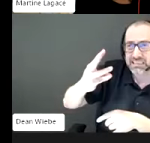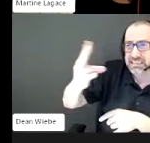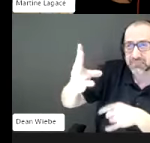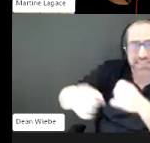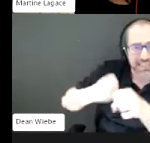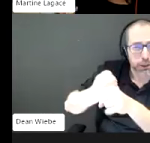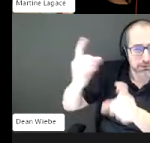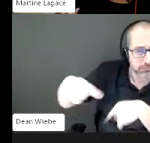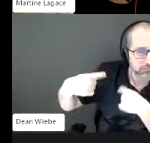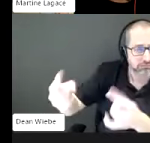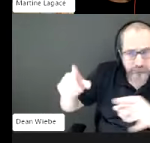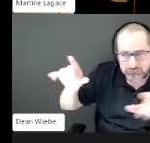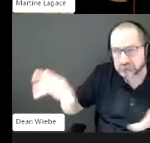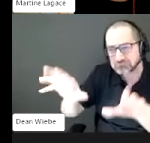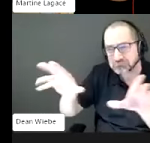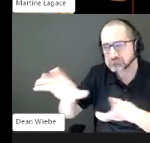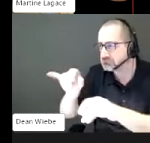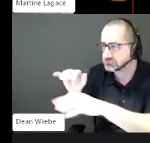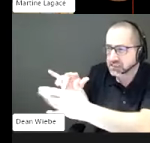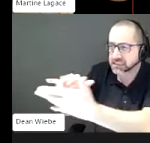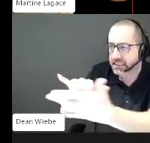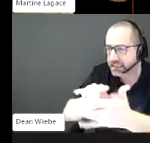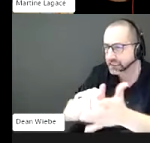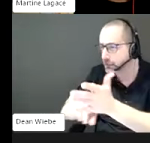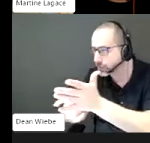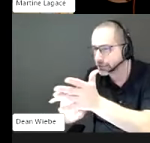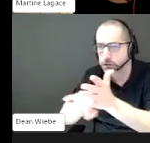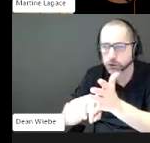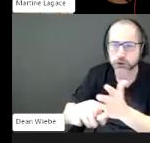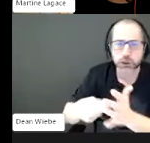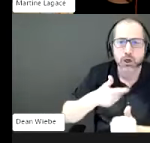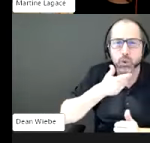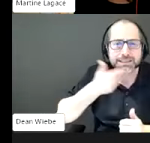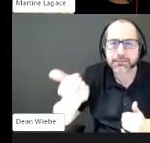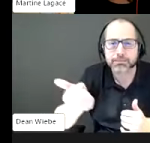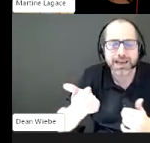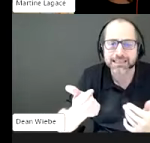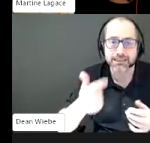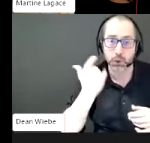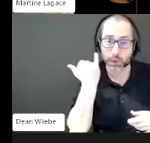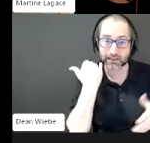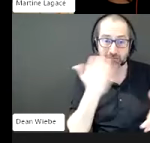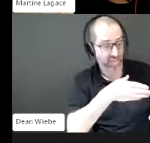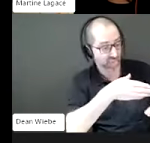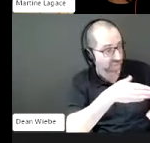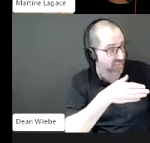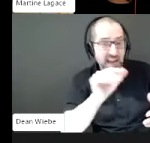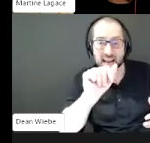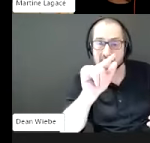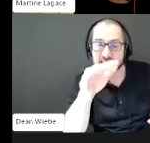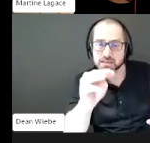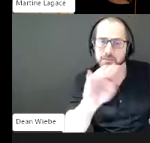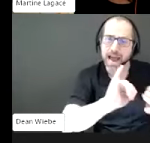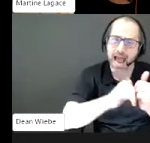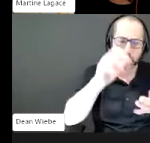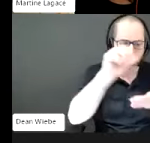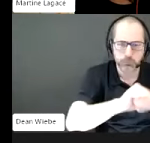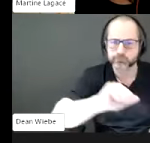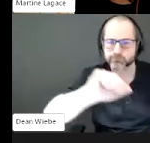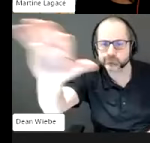around what are the best initiatives, what are the most efficient initiatives that could be put in place in terms of